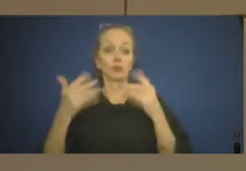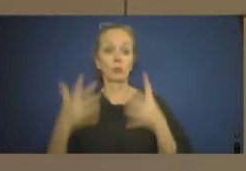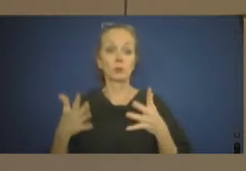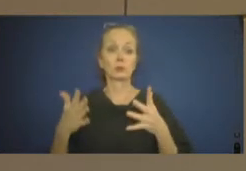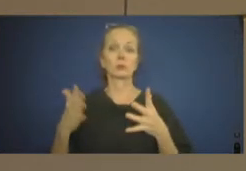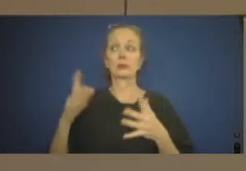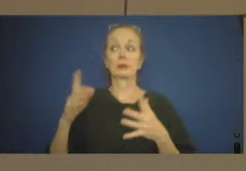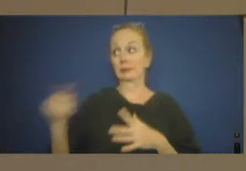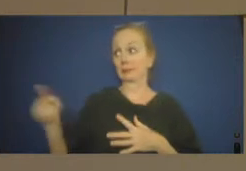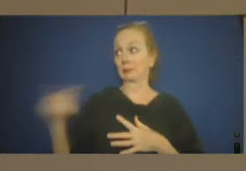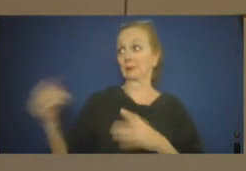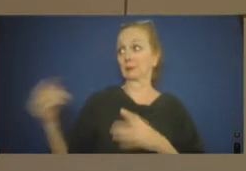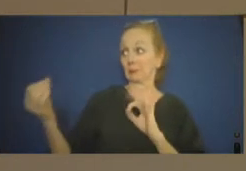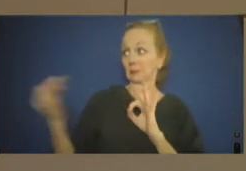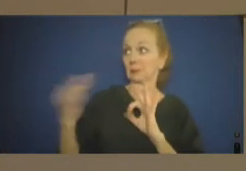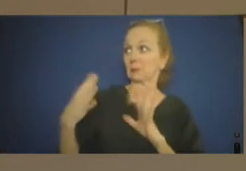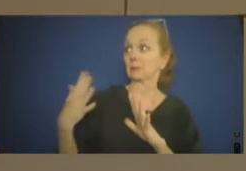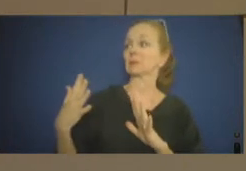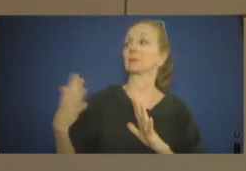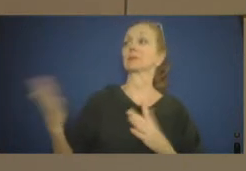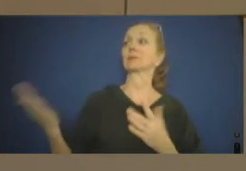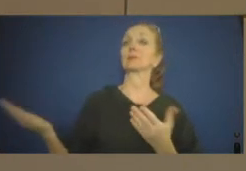So I wanted to know if